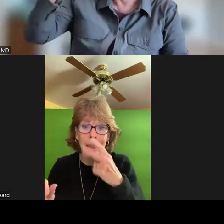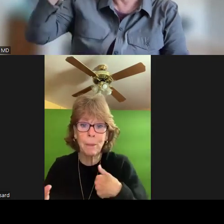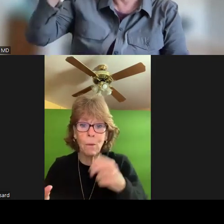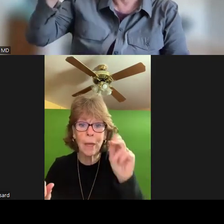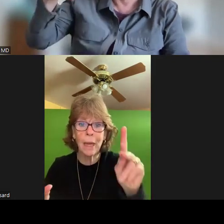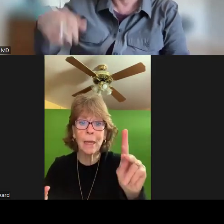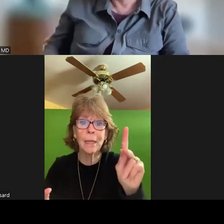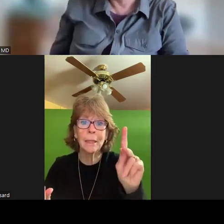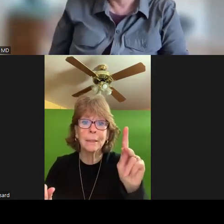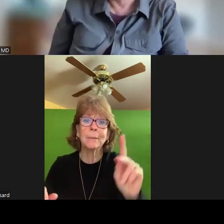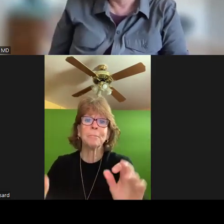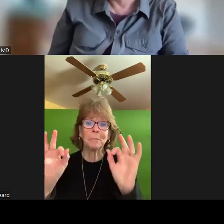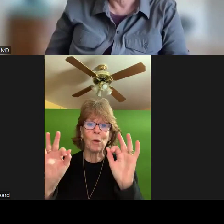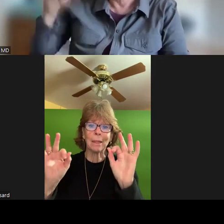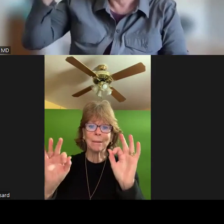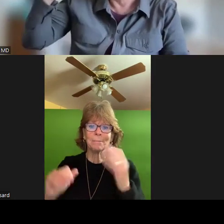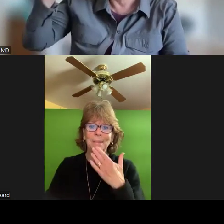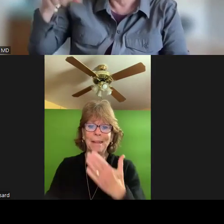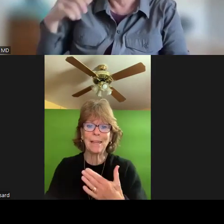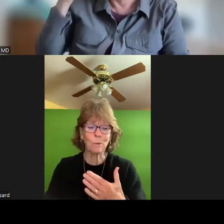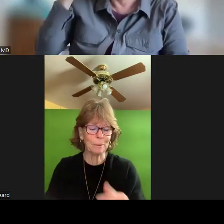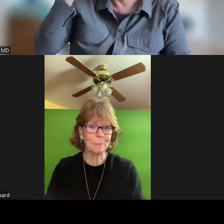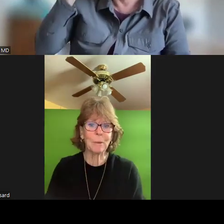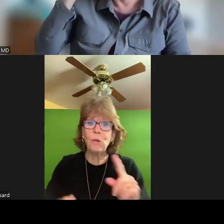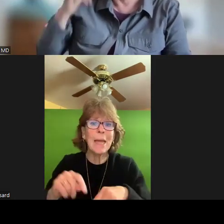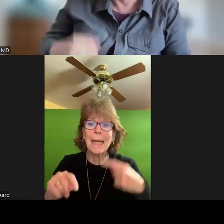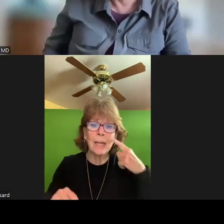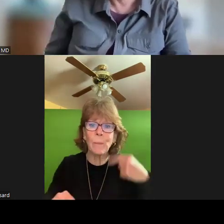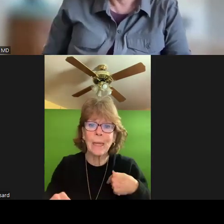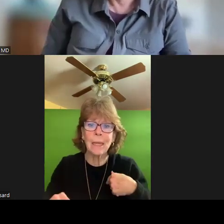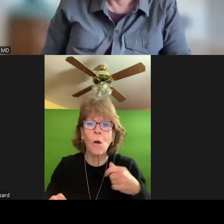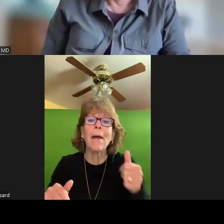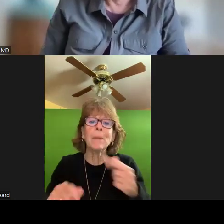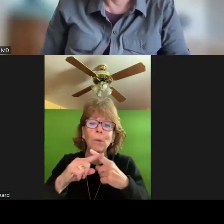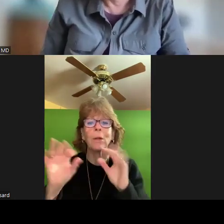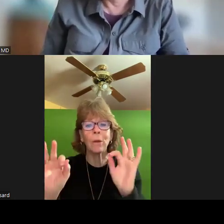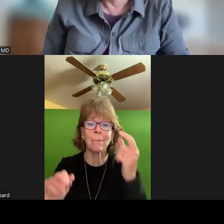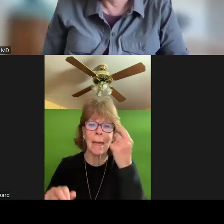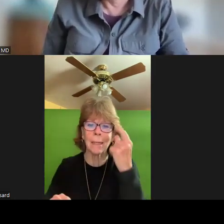All right, can everyone see me? All right, perfect. Thank you.